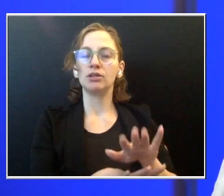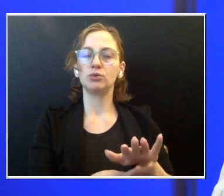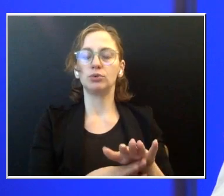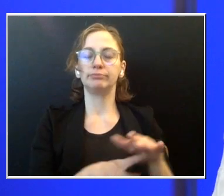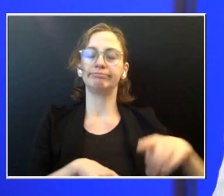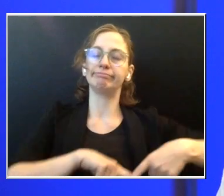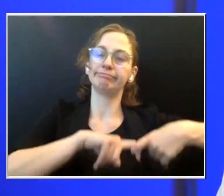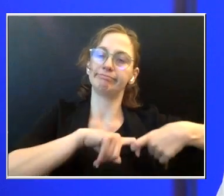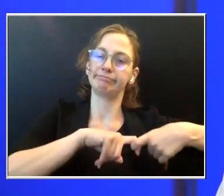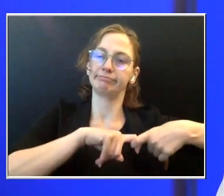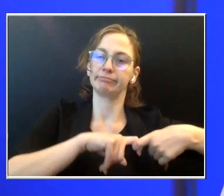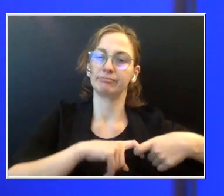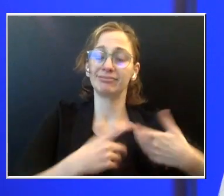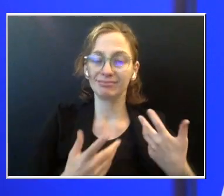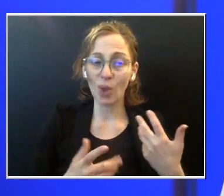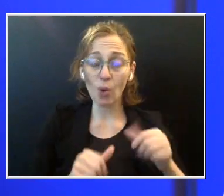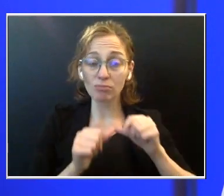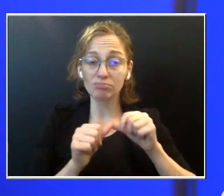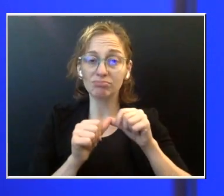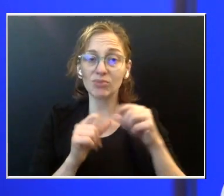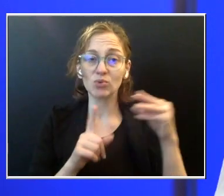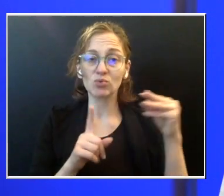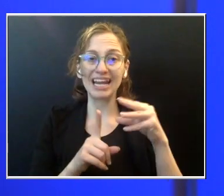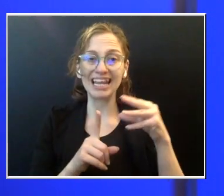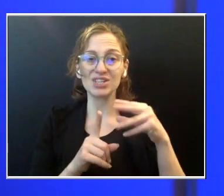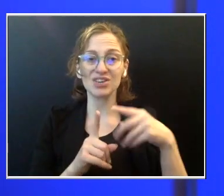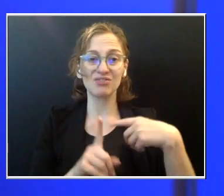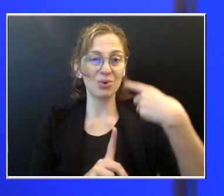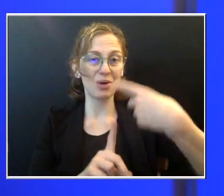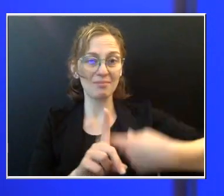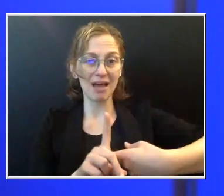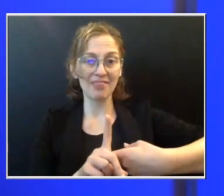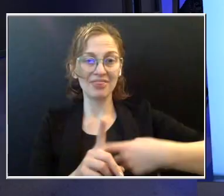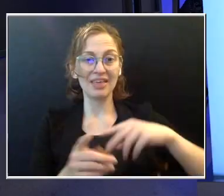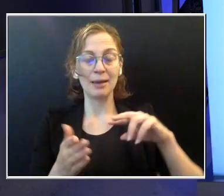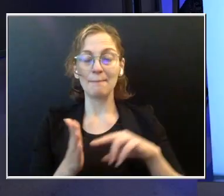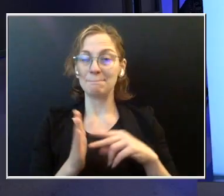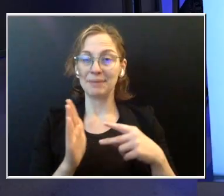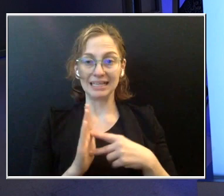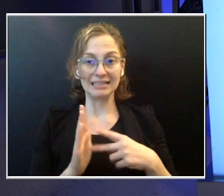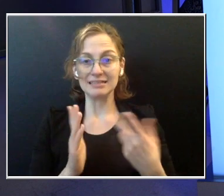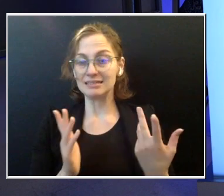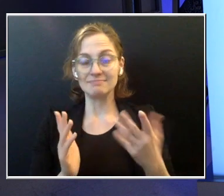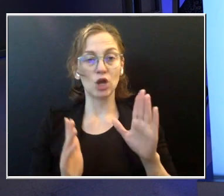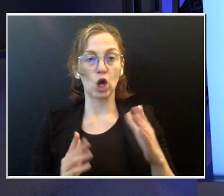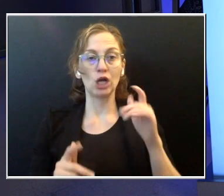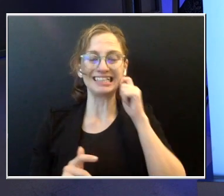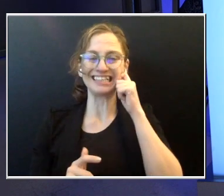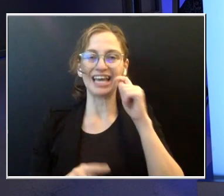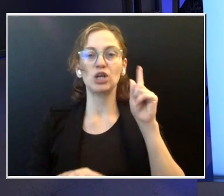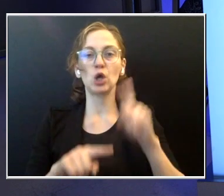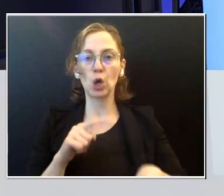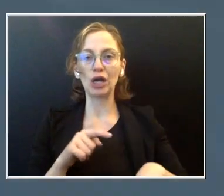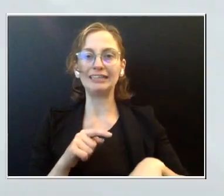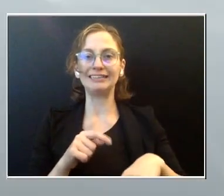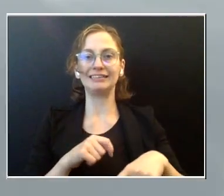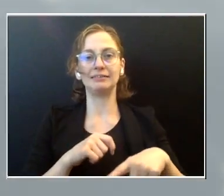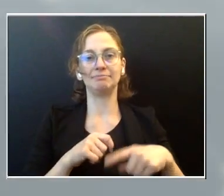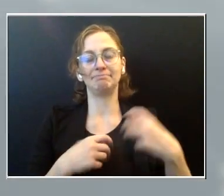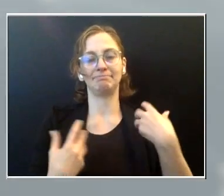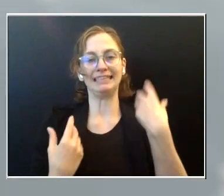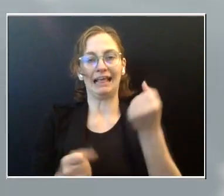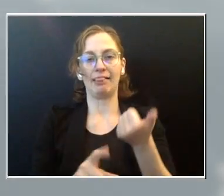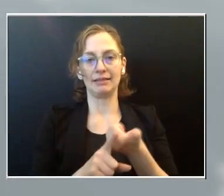up with this large wound because she just doesn't have any skin to cover that area. I want to show a photo of some stitches that went down